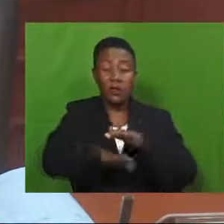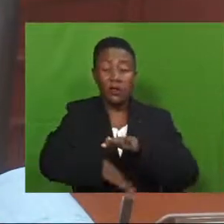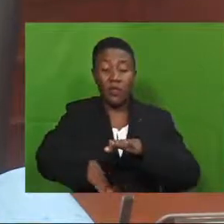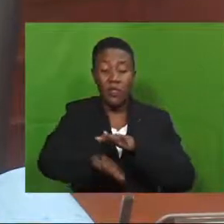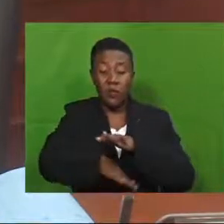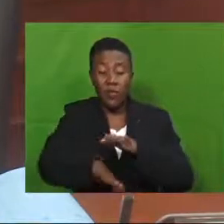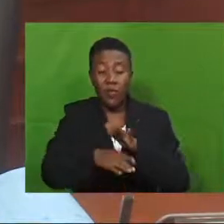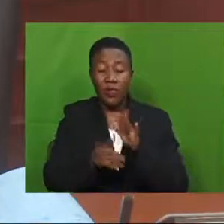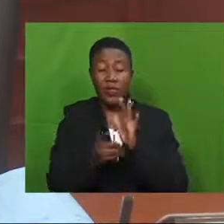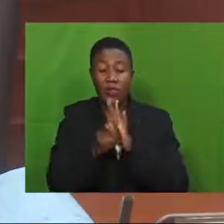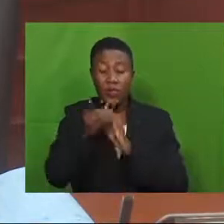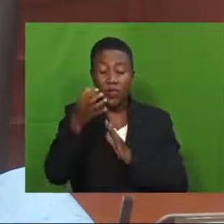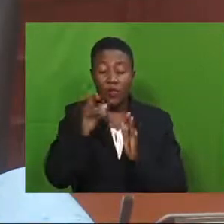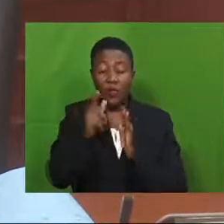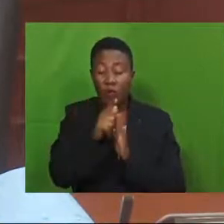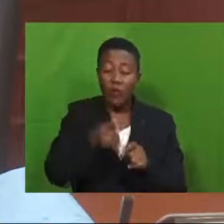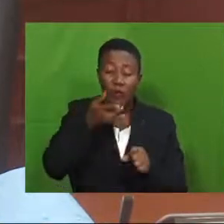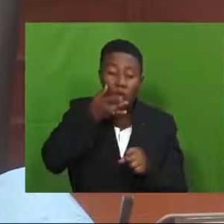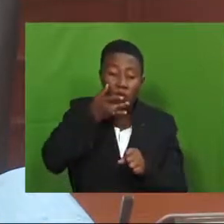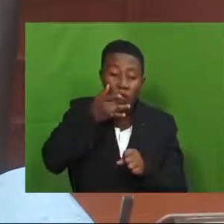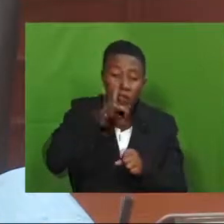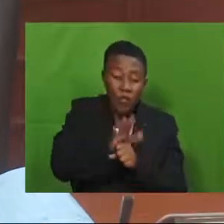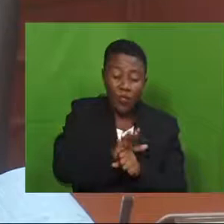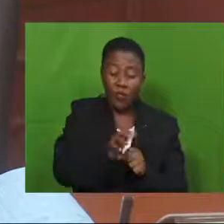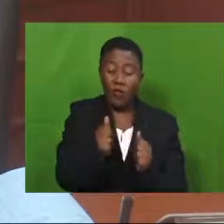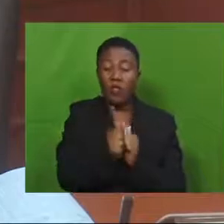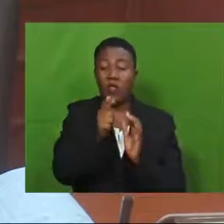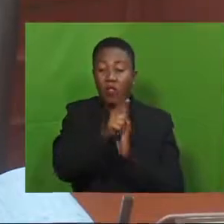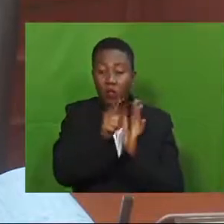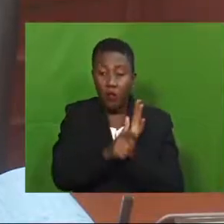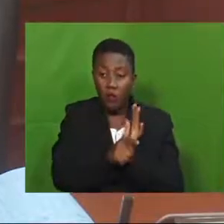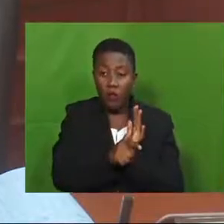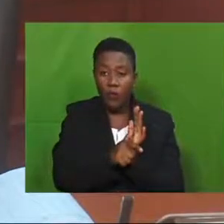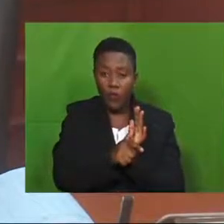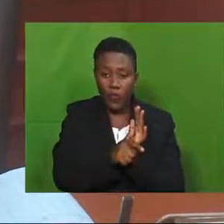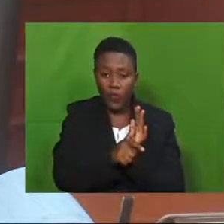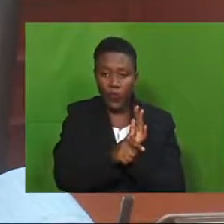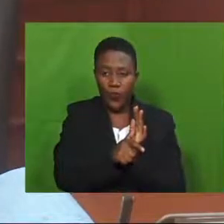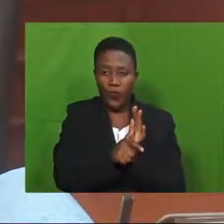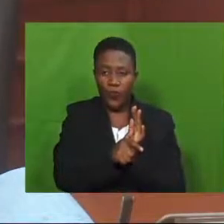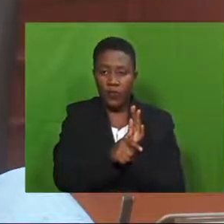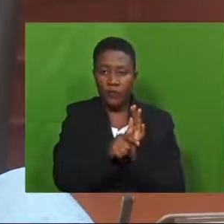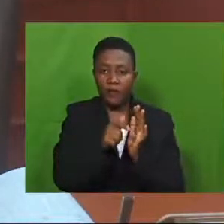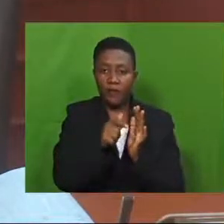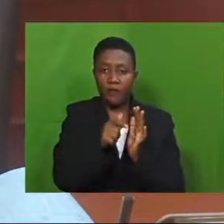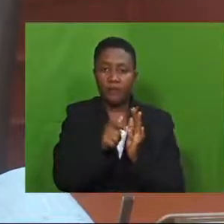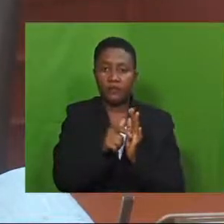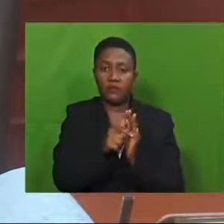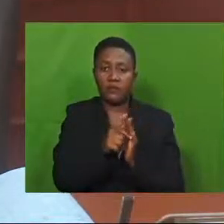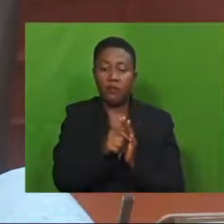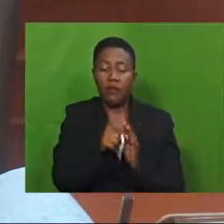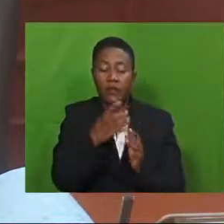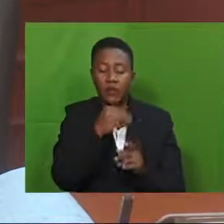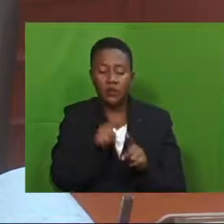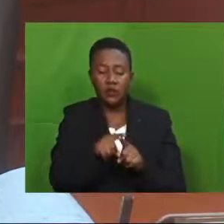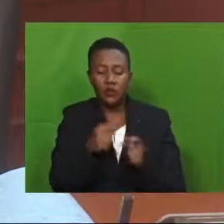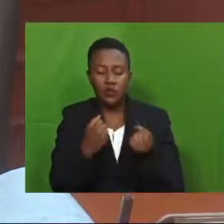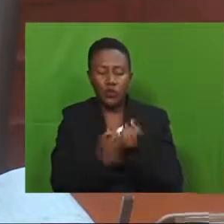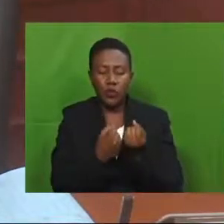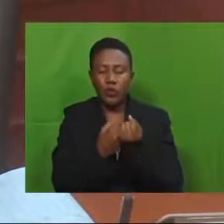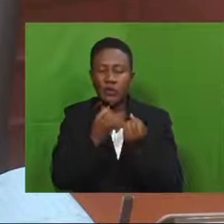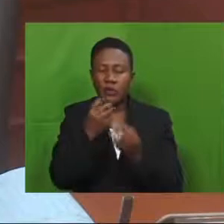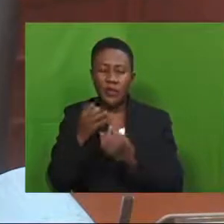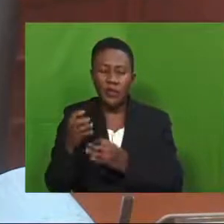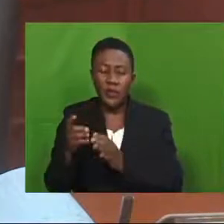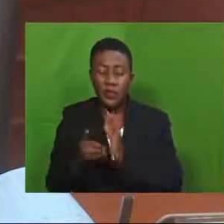of the North and committed to the development. Therefore, he supported holistic development of our country. At